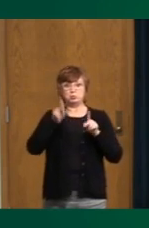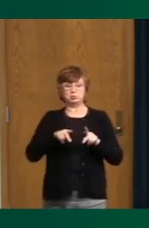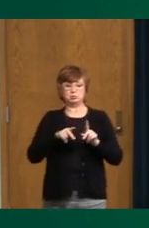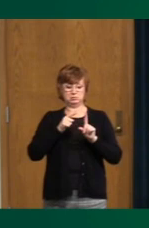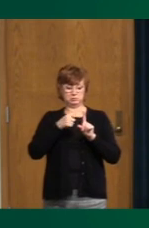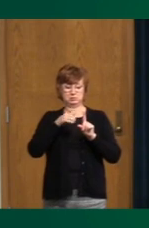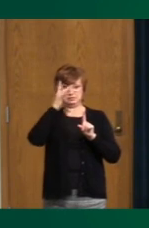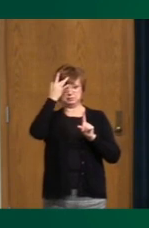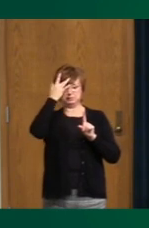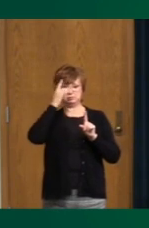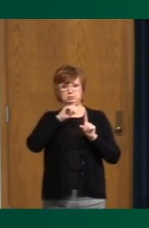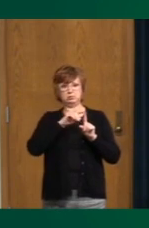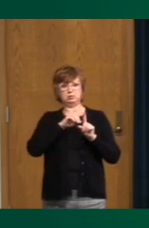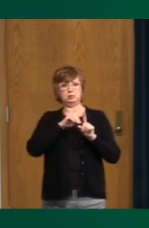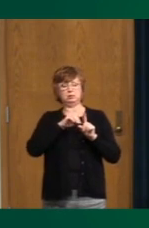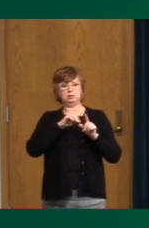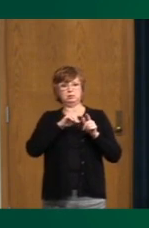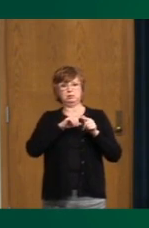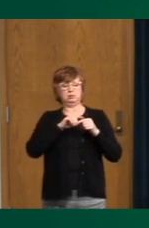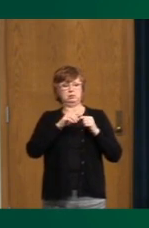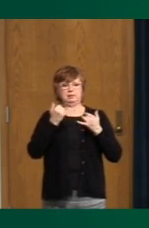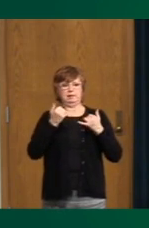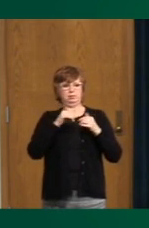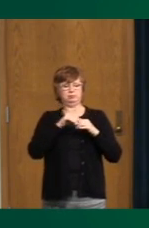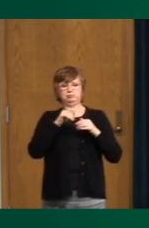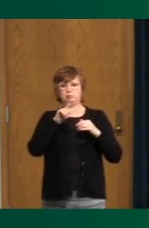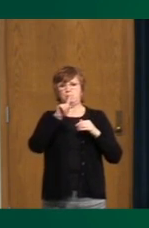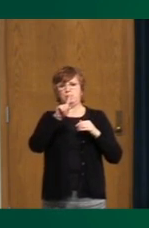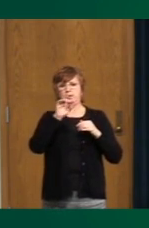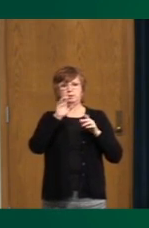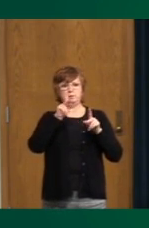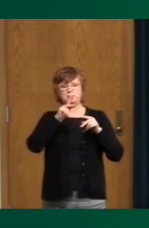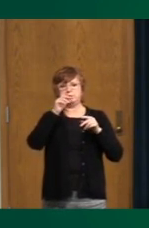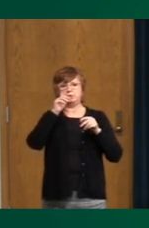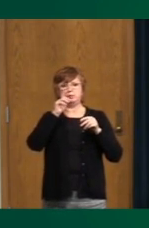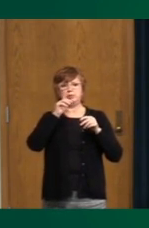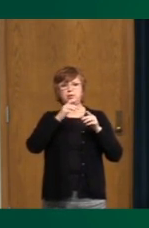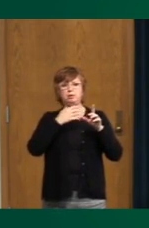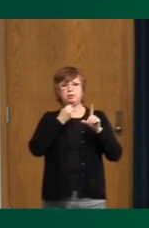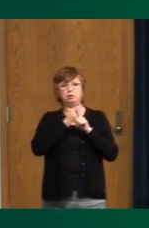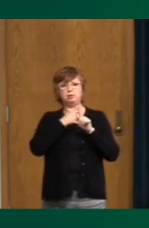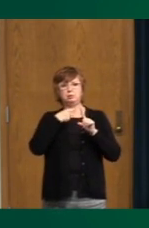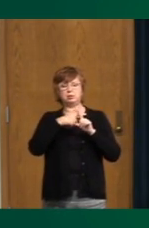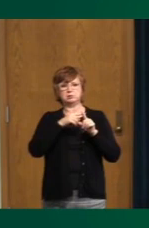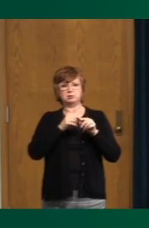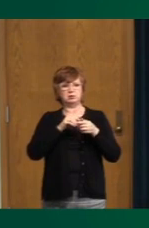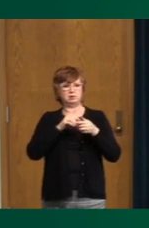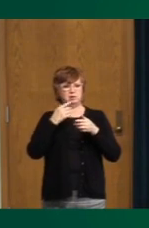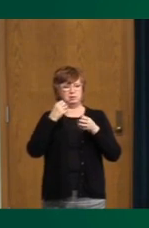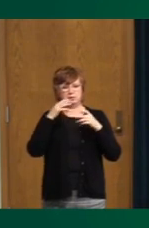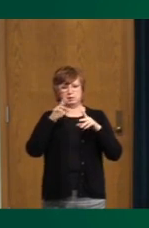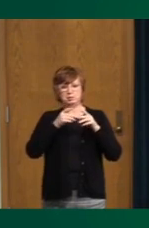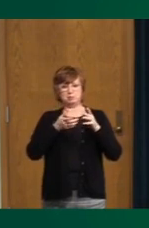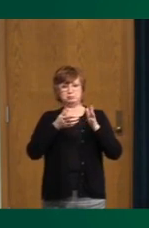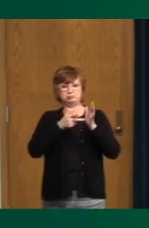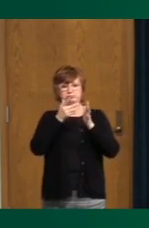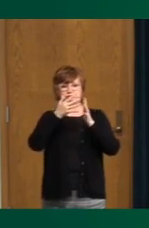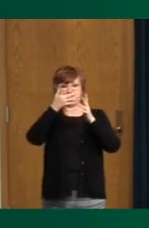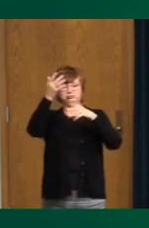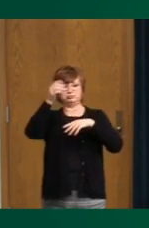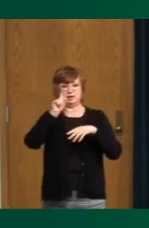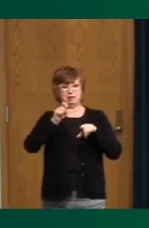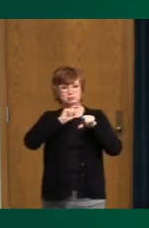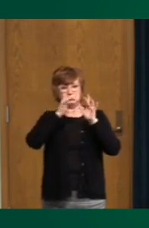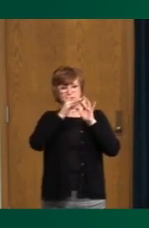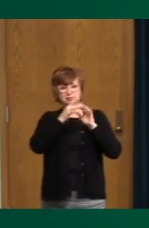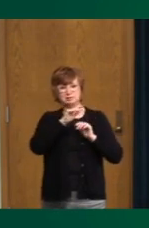investigation. So this pace is not sustainable. We do need to really turn this around. I think the fact that we now